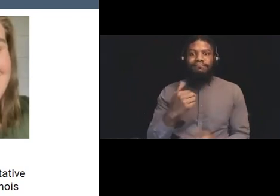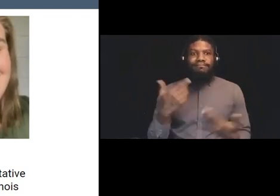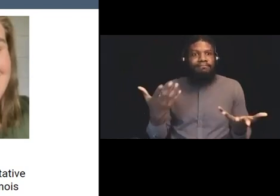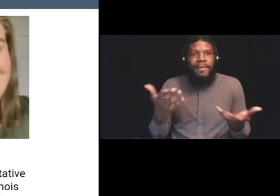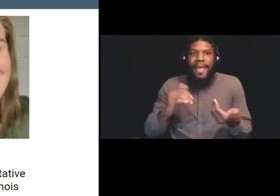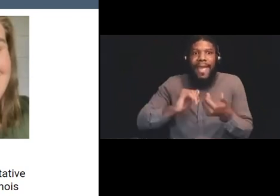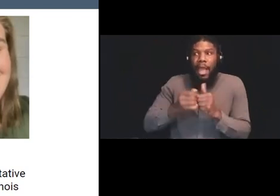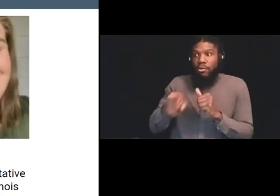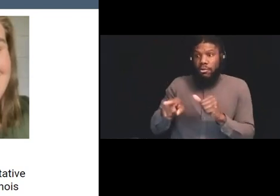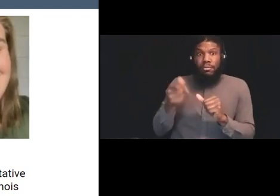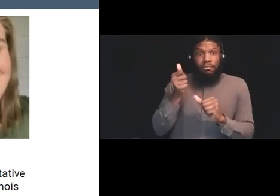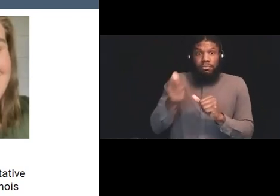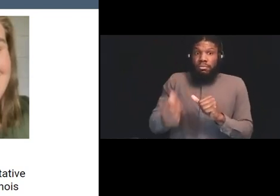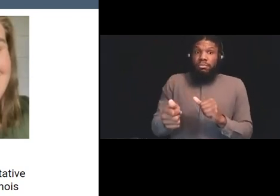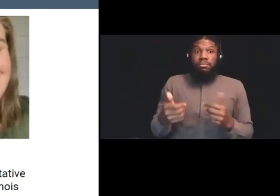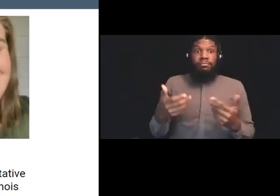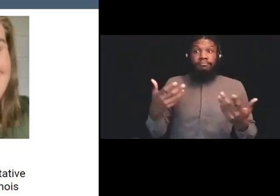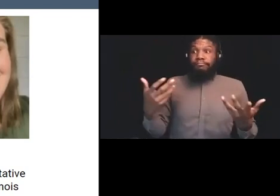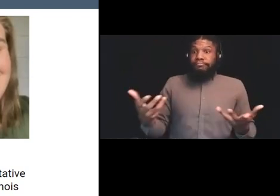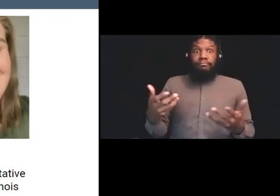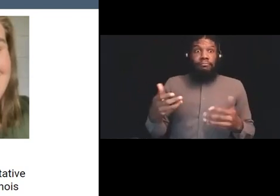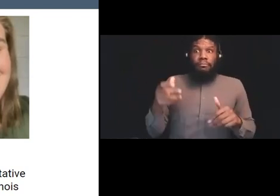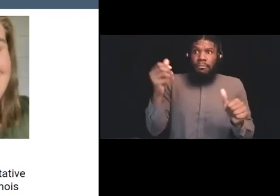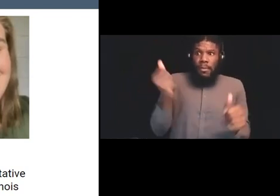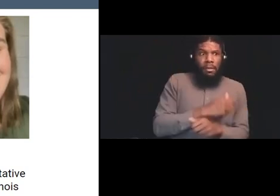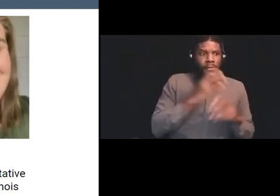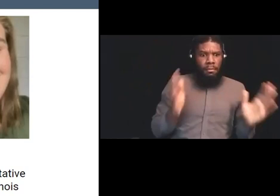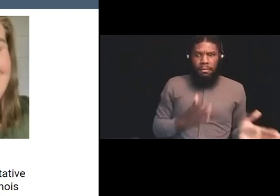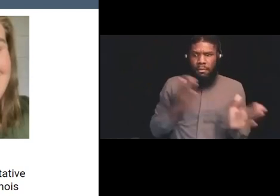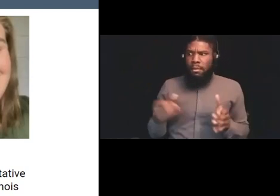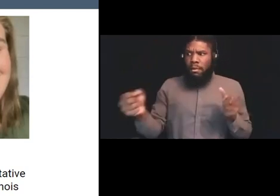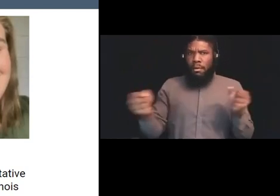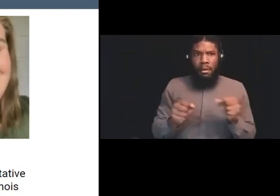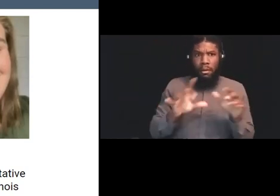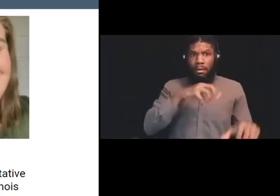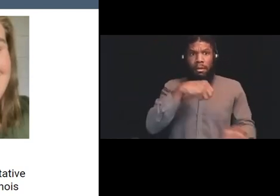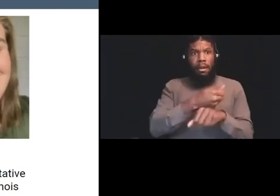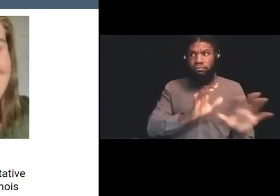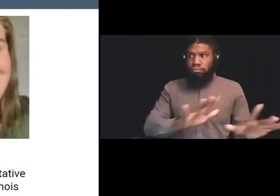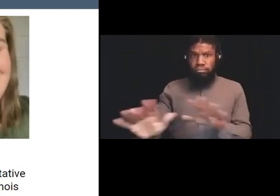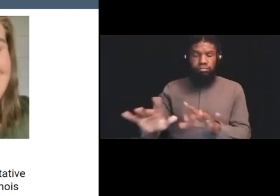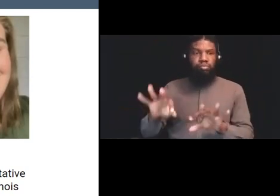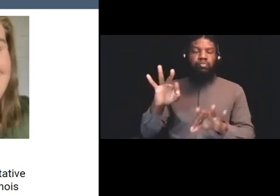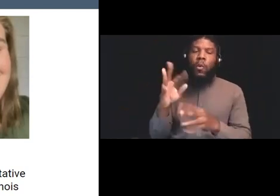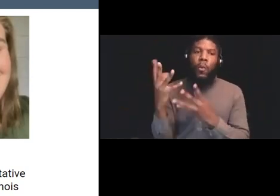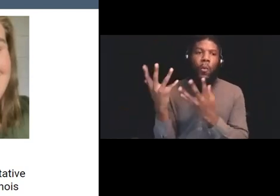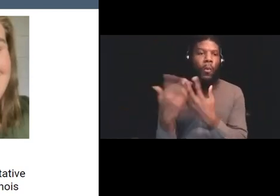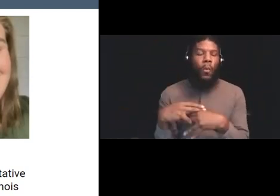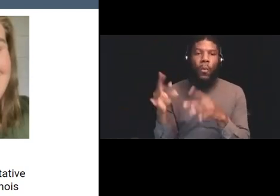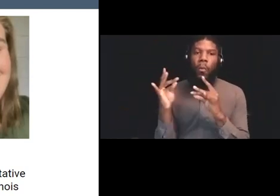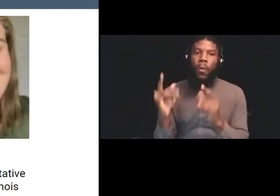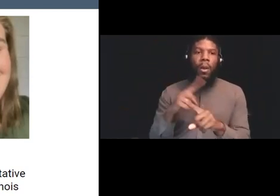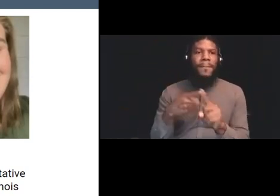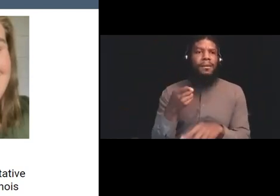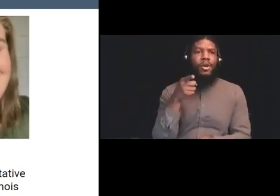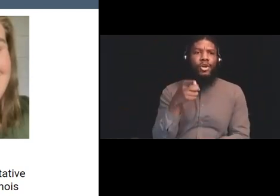was able to pull everything together as well as she did, but her and the folks on the conference committee have done an excellent